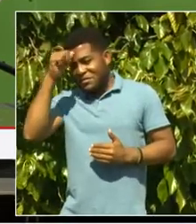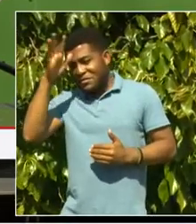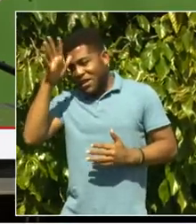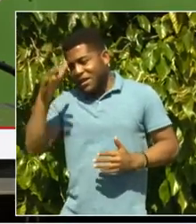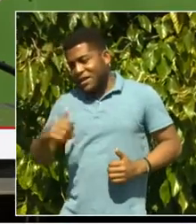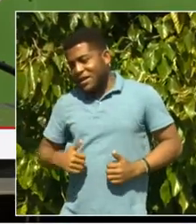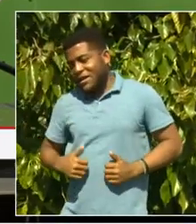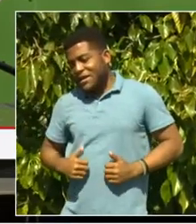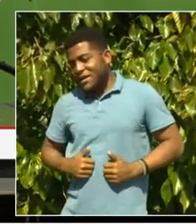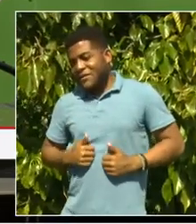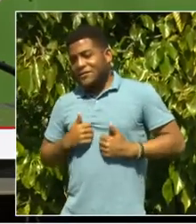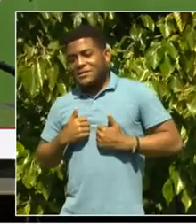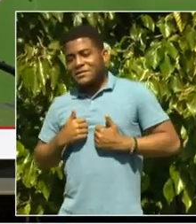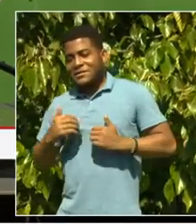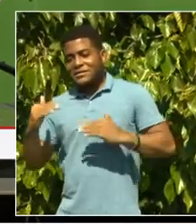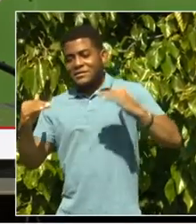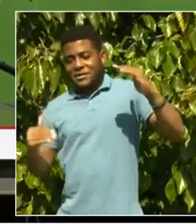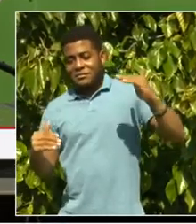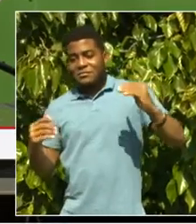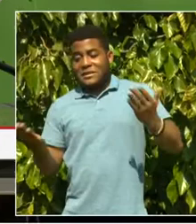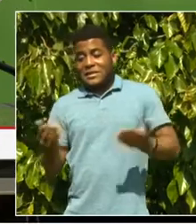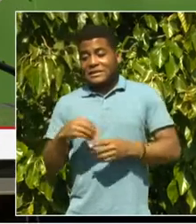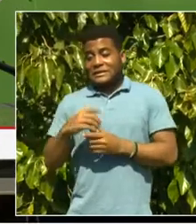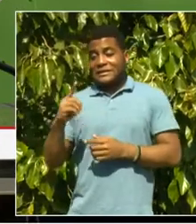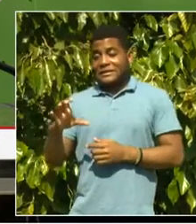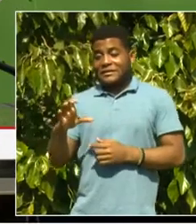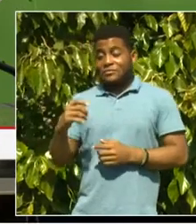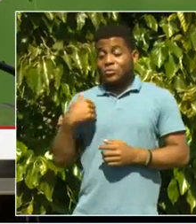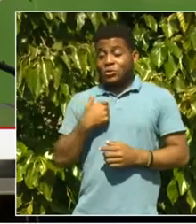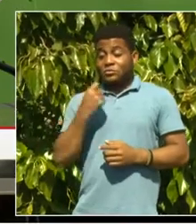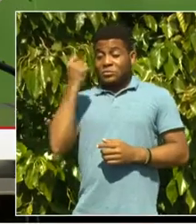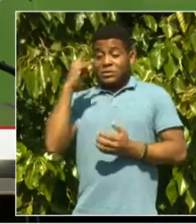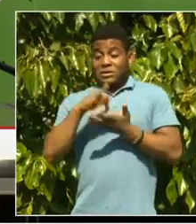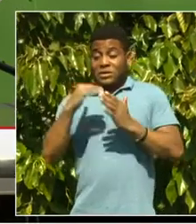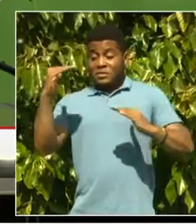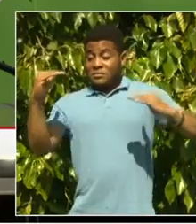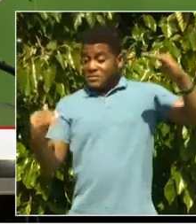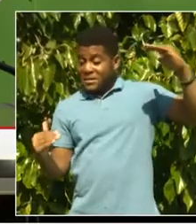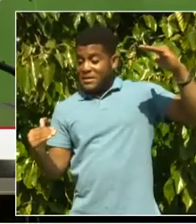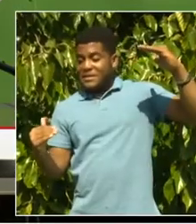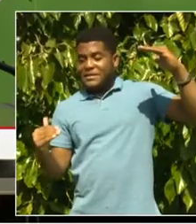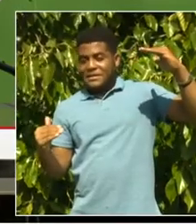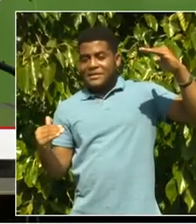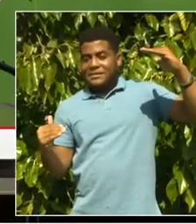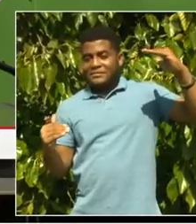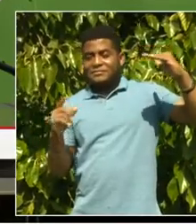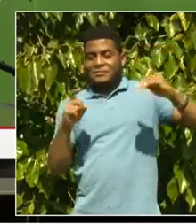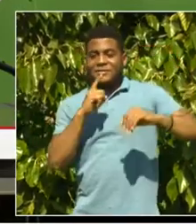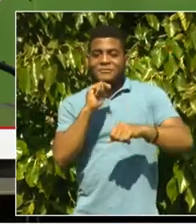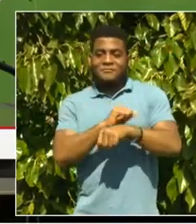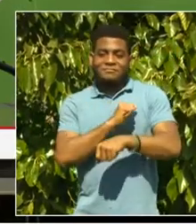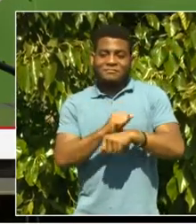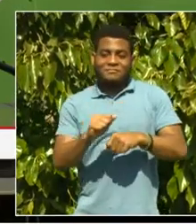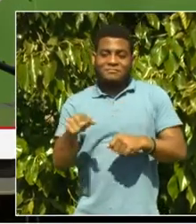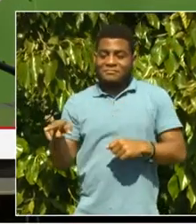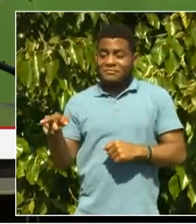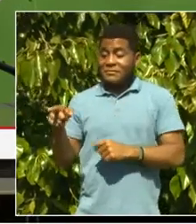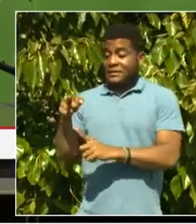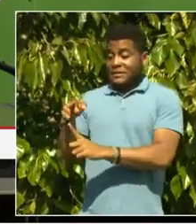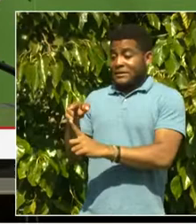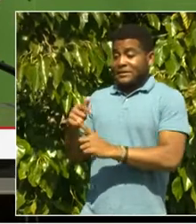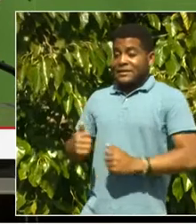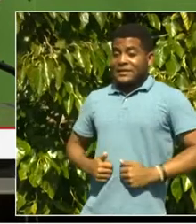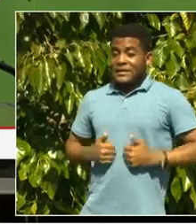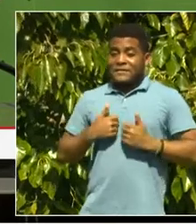know that that gap is too big. Real life missed. And we start at the very,